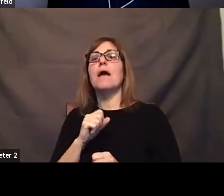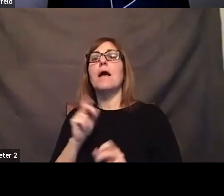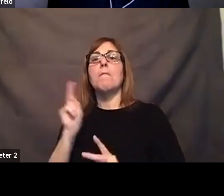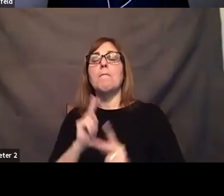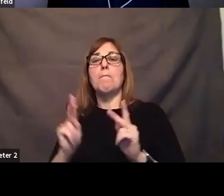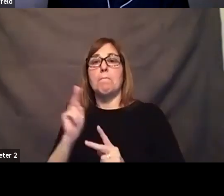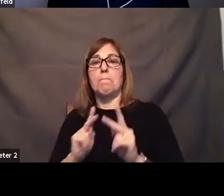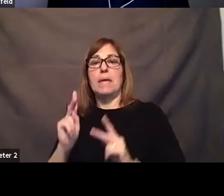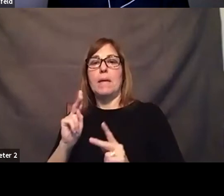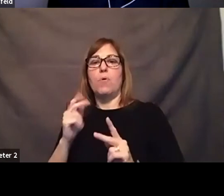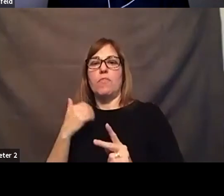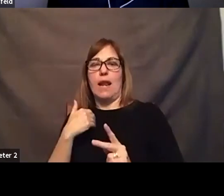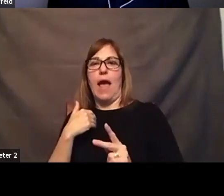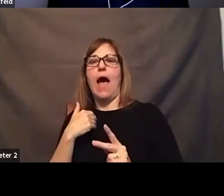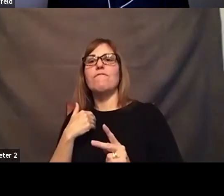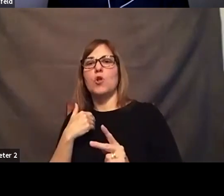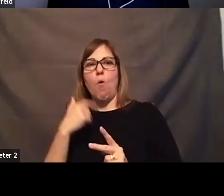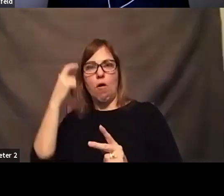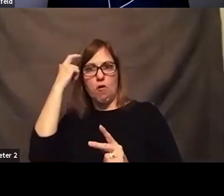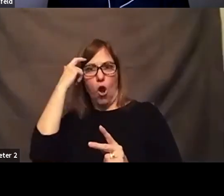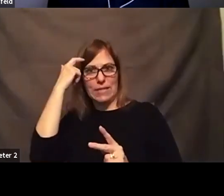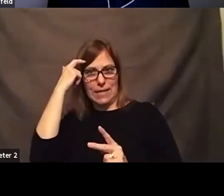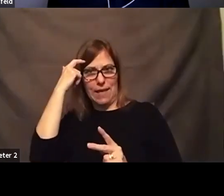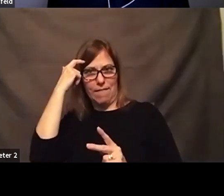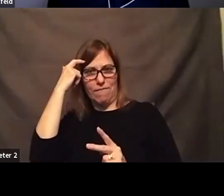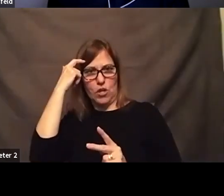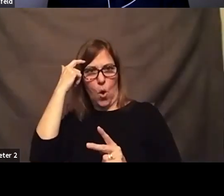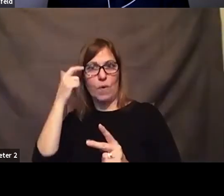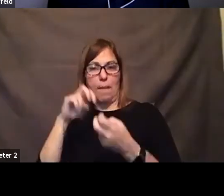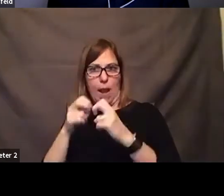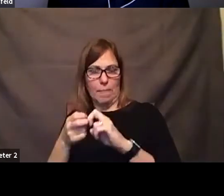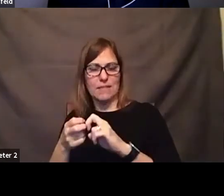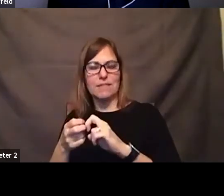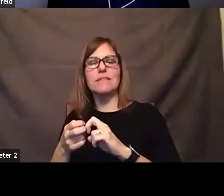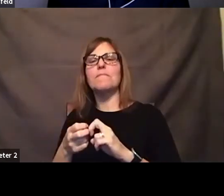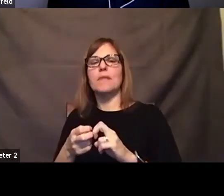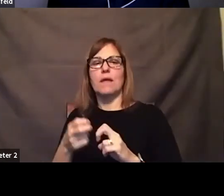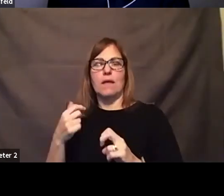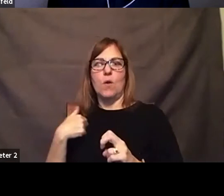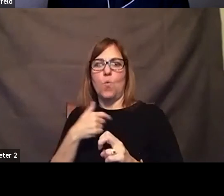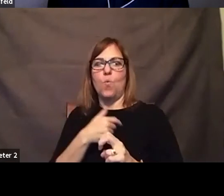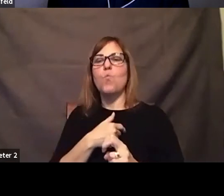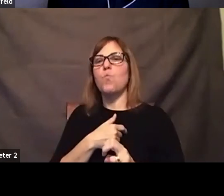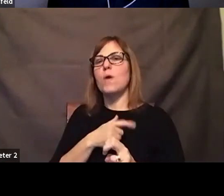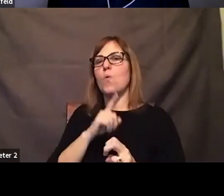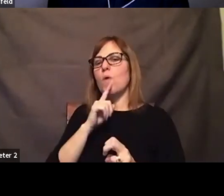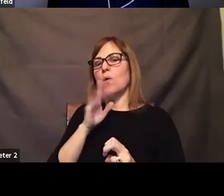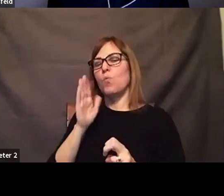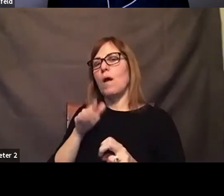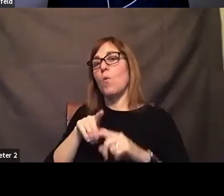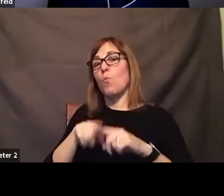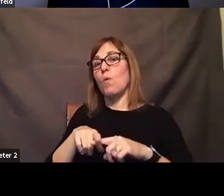cognitively impaired as well, right? That they, rely heavily on the driver and on public transportation,